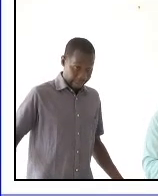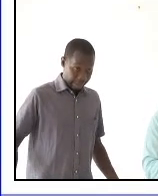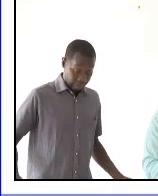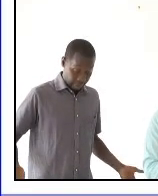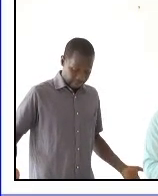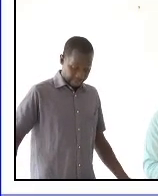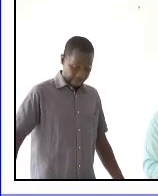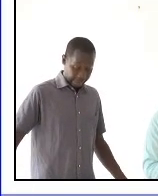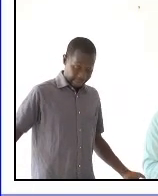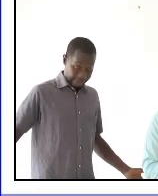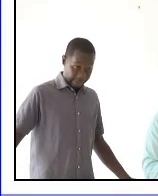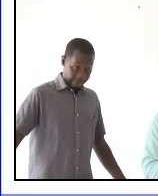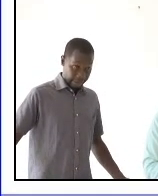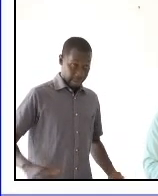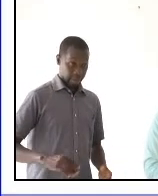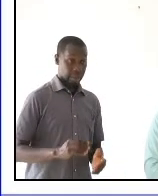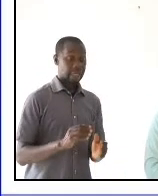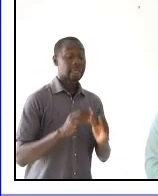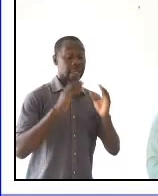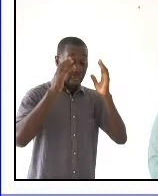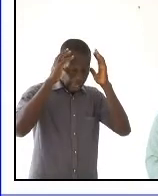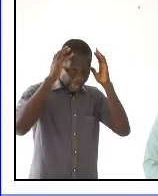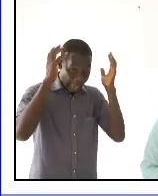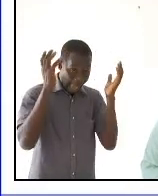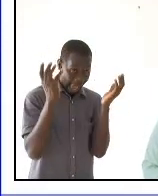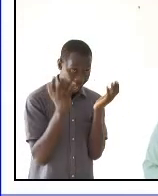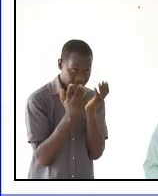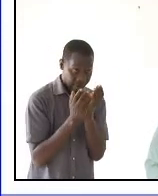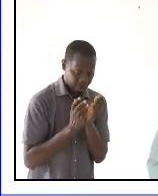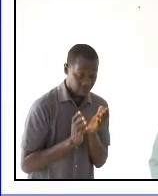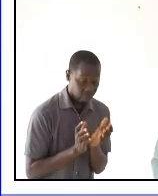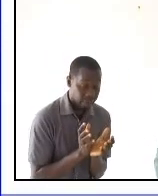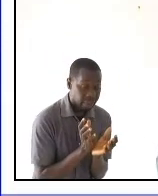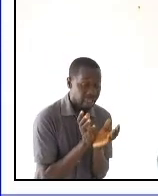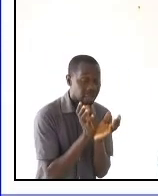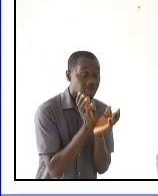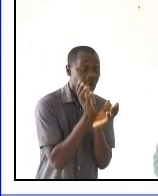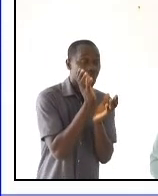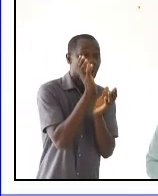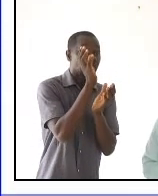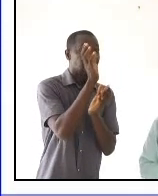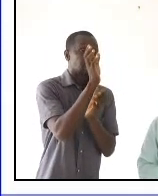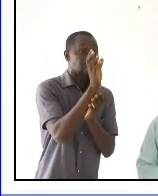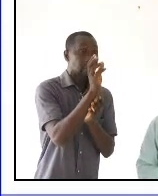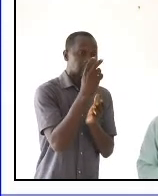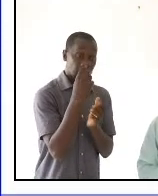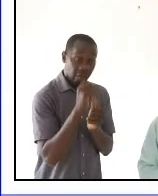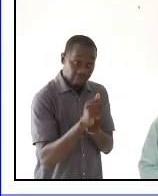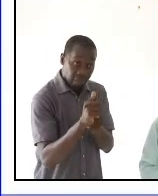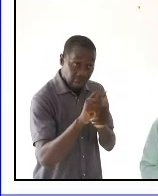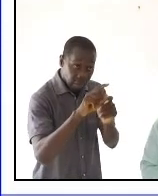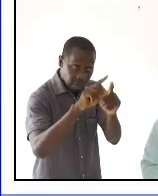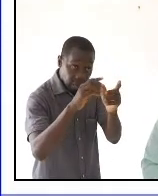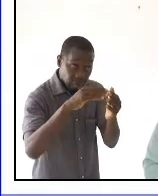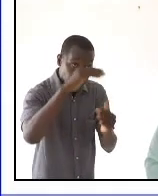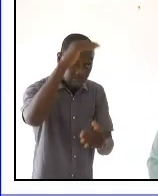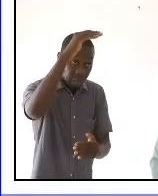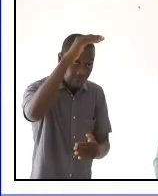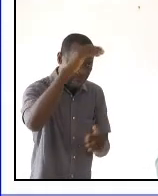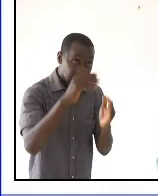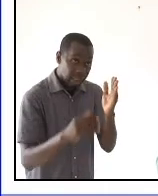it relaxes, then the head of the baby is trying to move out. If you follow the diagram from top